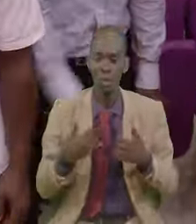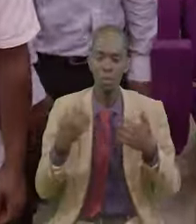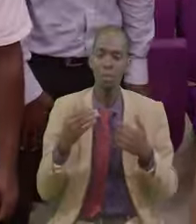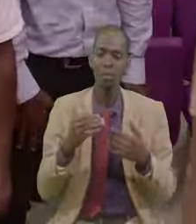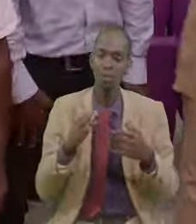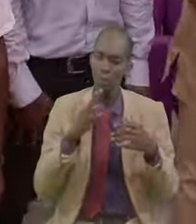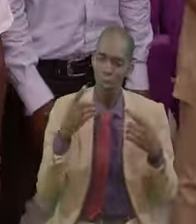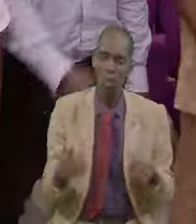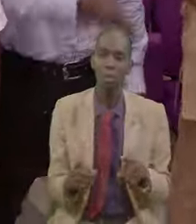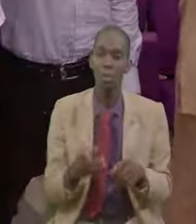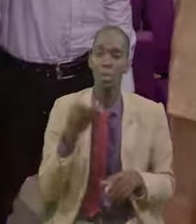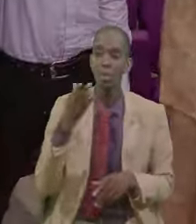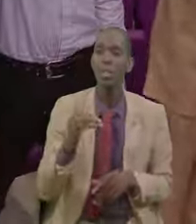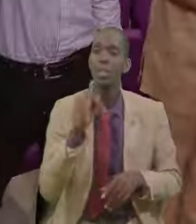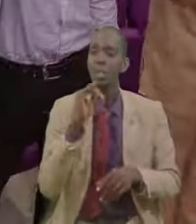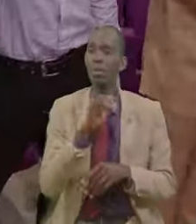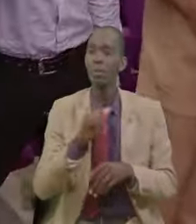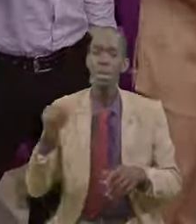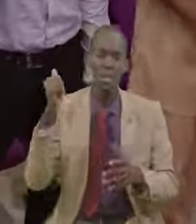That's an amen now in your